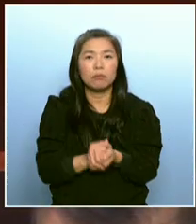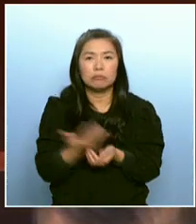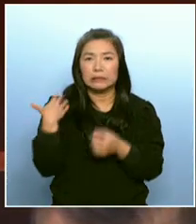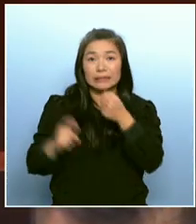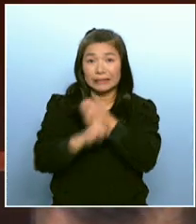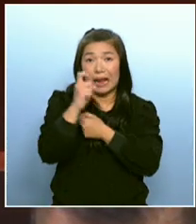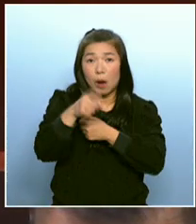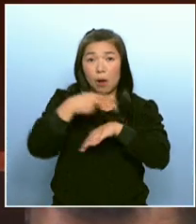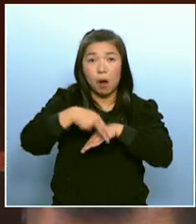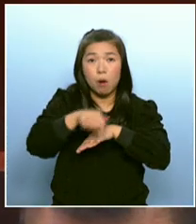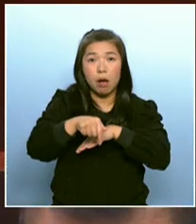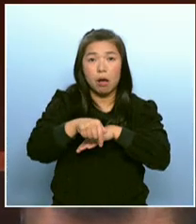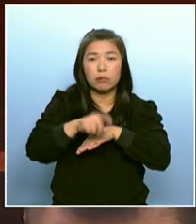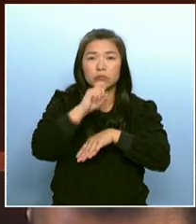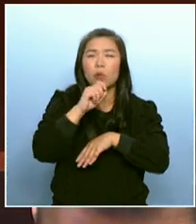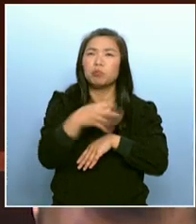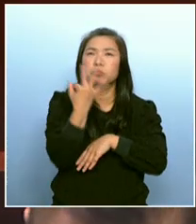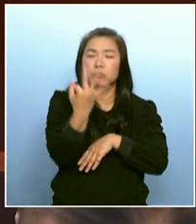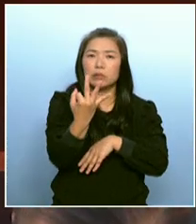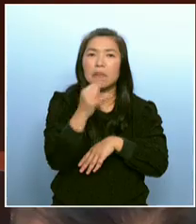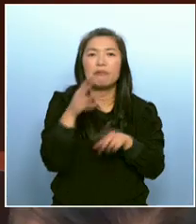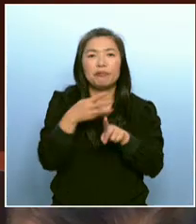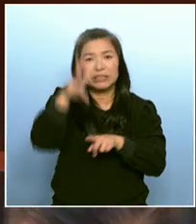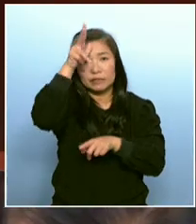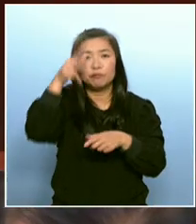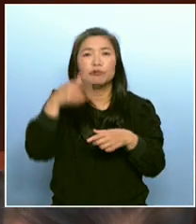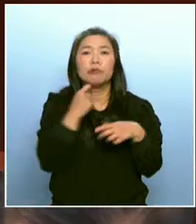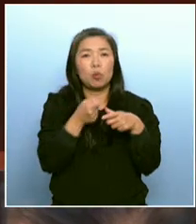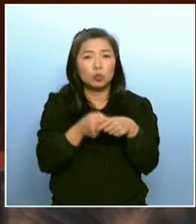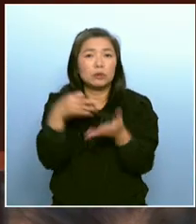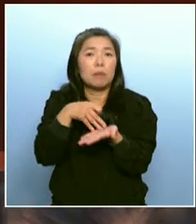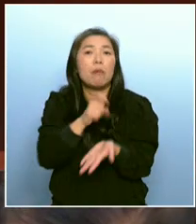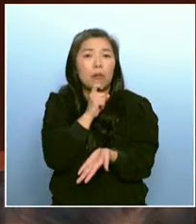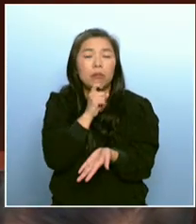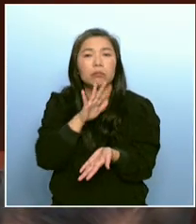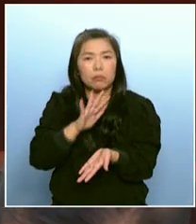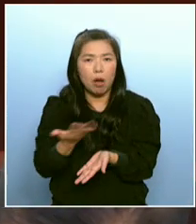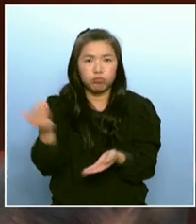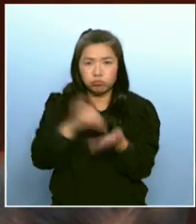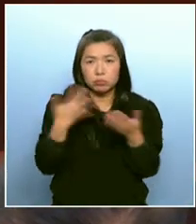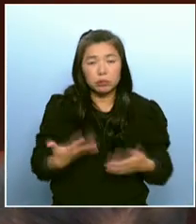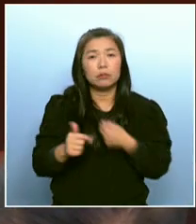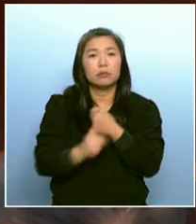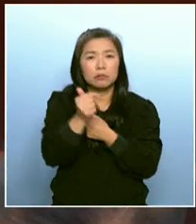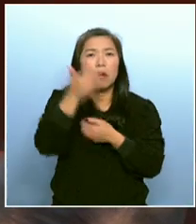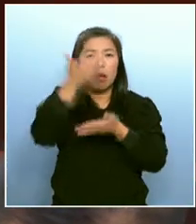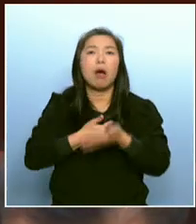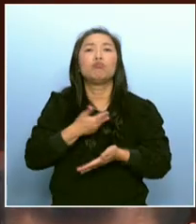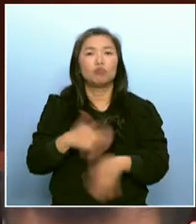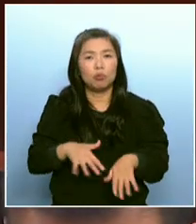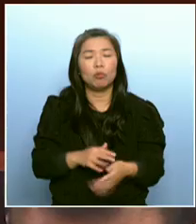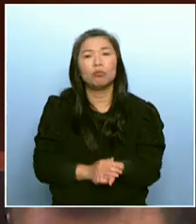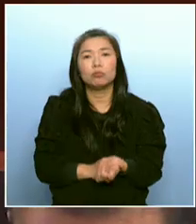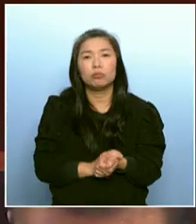Shamshui-po, Tai-po, and the North District? During the 9th batch, there were 3 to 4 NGOs participating in the program, but for the